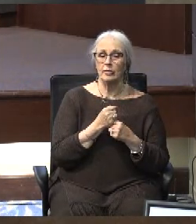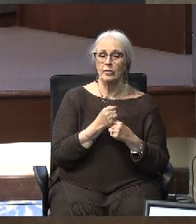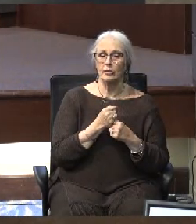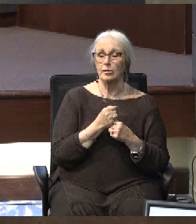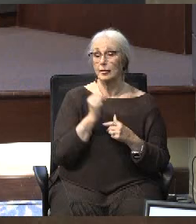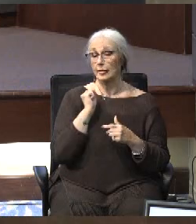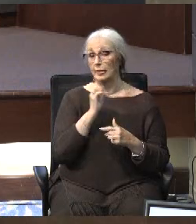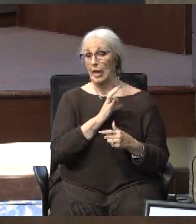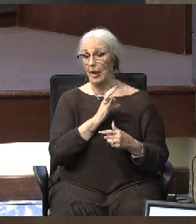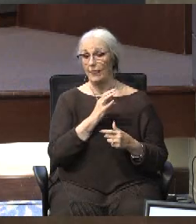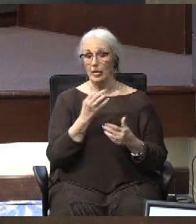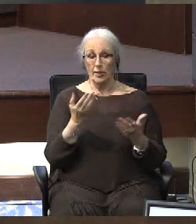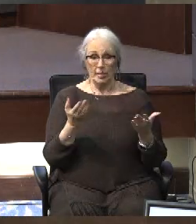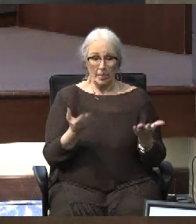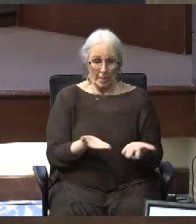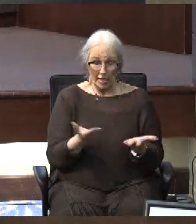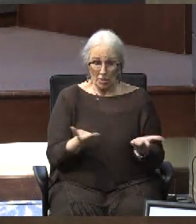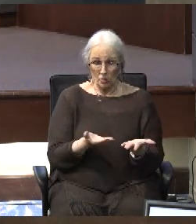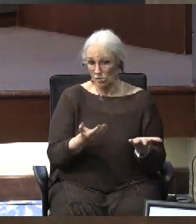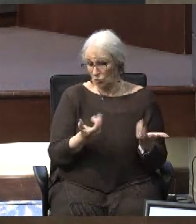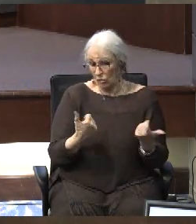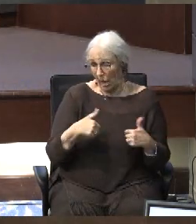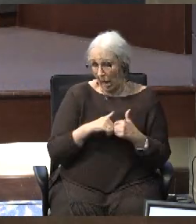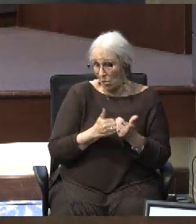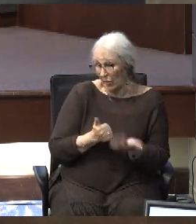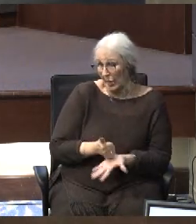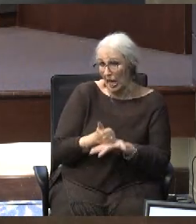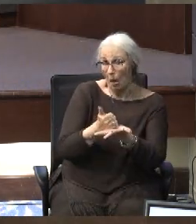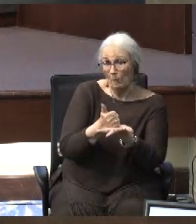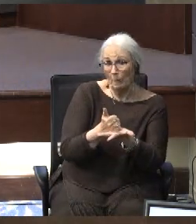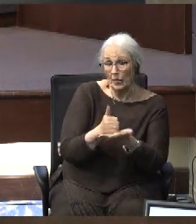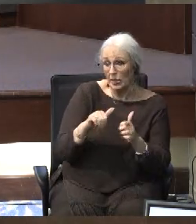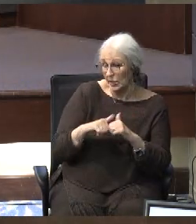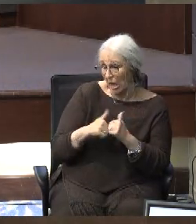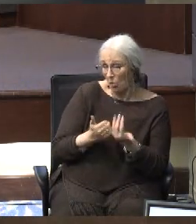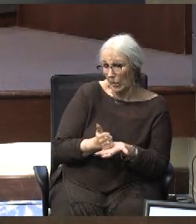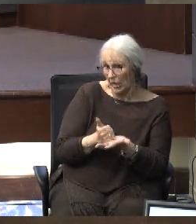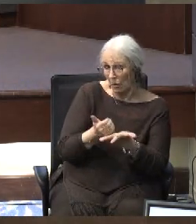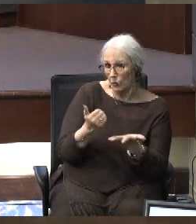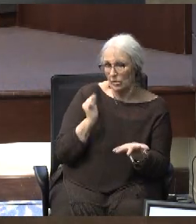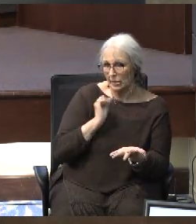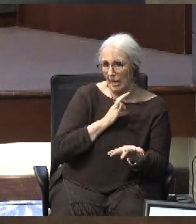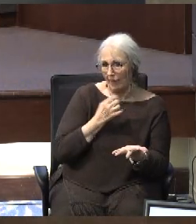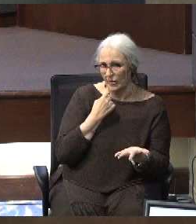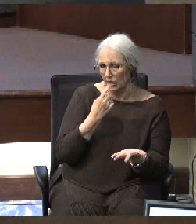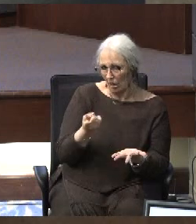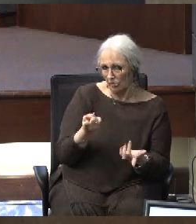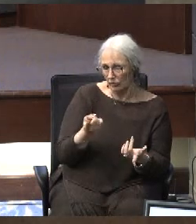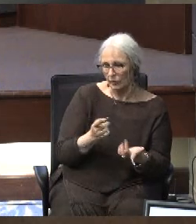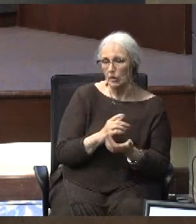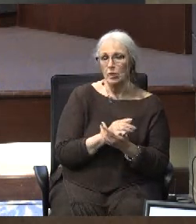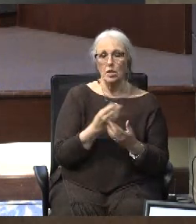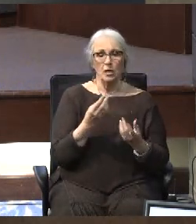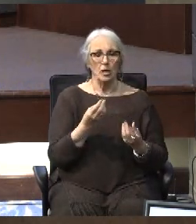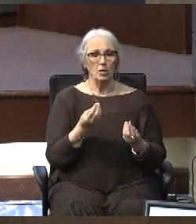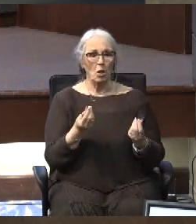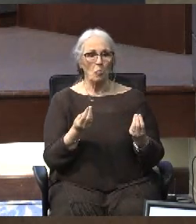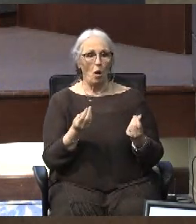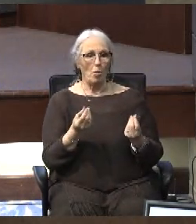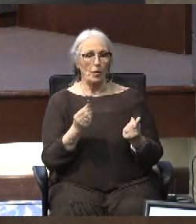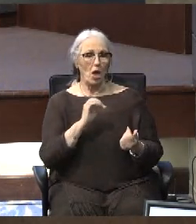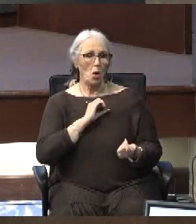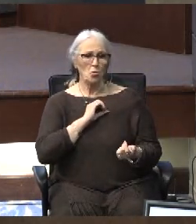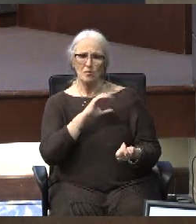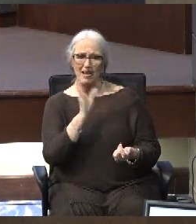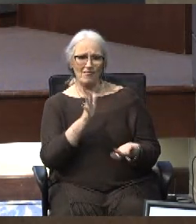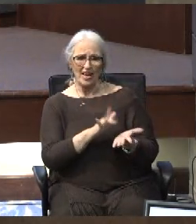The staff is like, here's some resources, we can help you, here's how we can help you. And the property owners never take advantage of